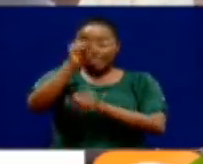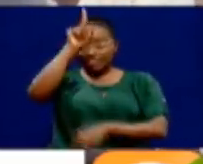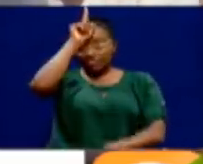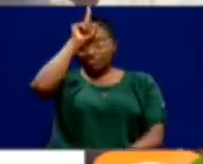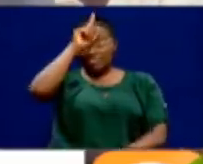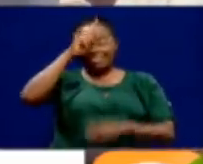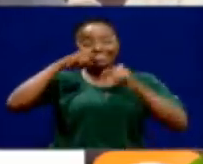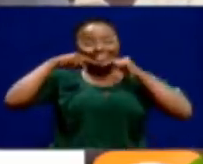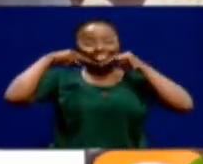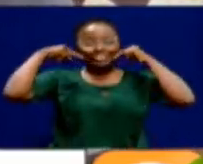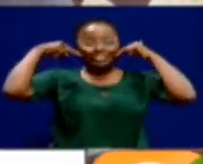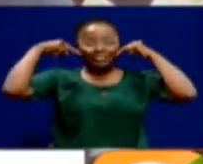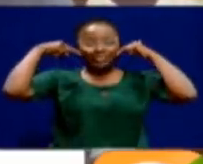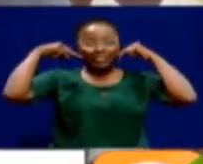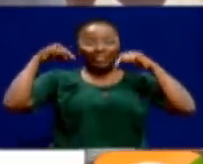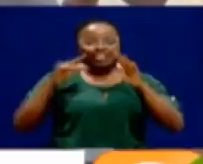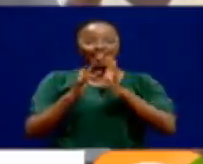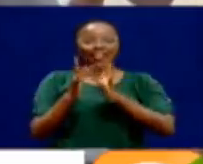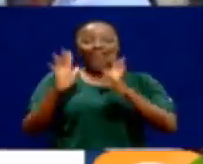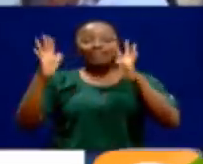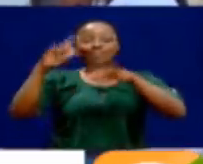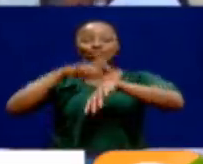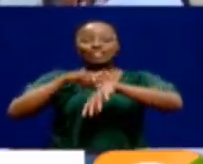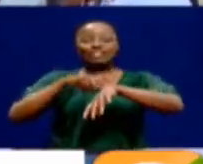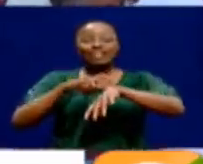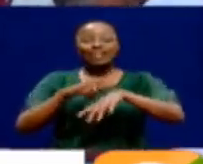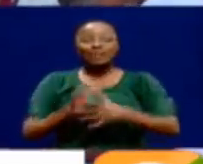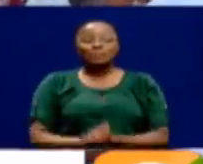village smile this Christmas season.